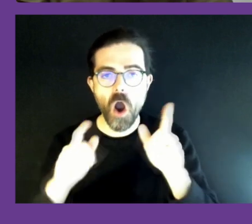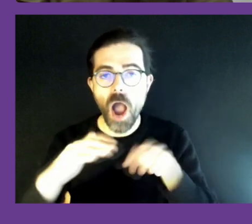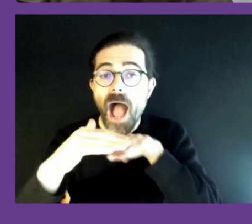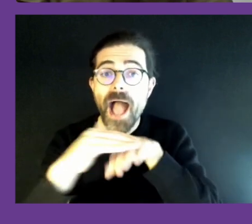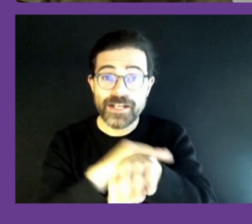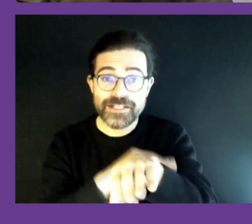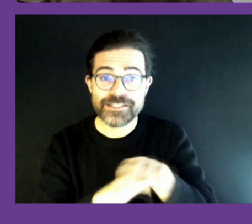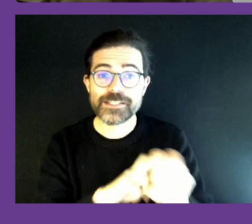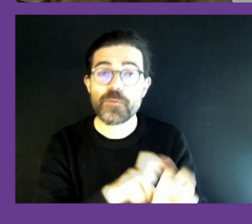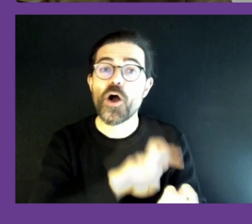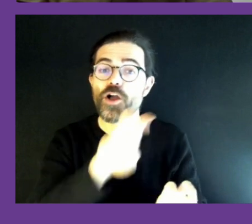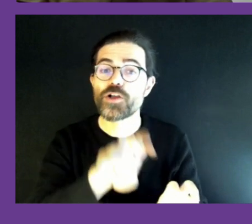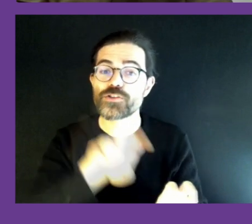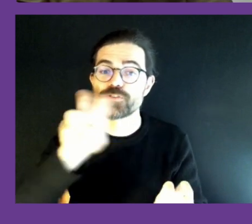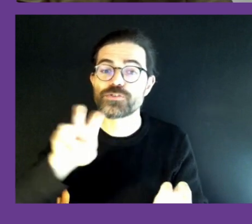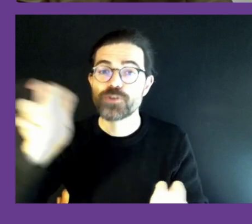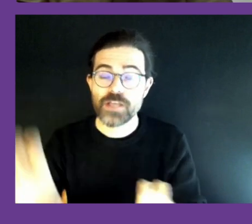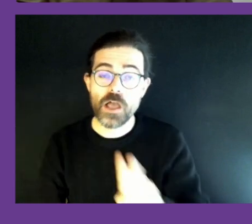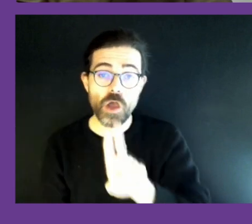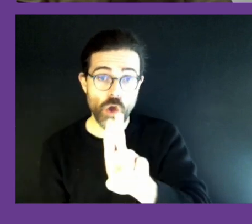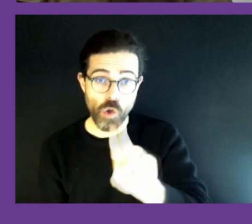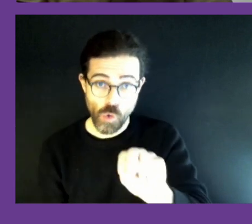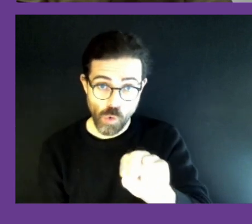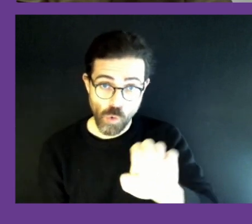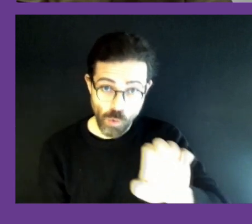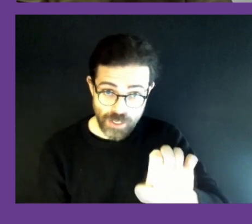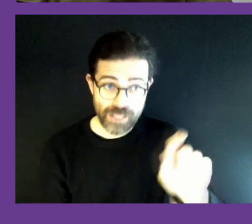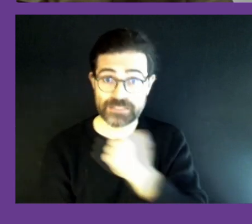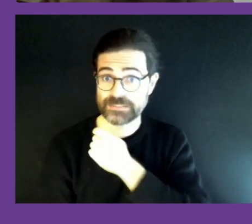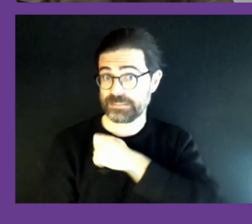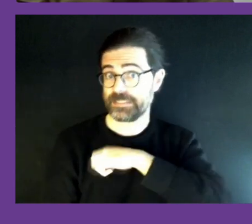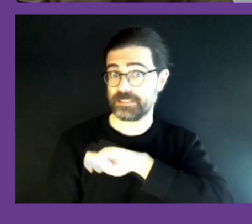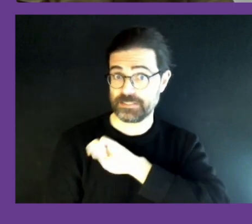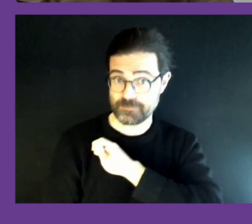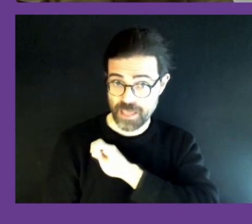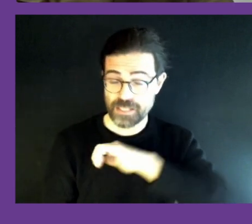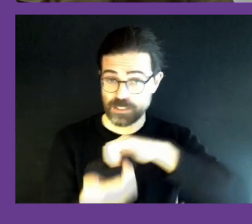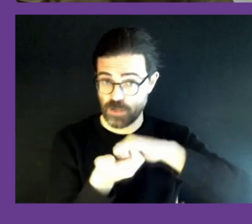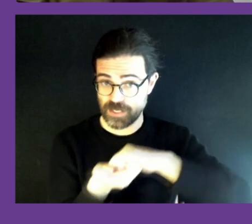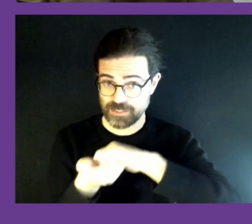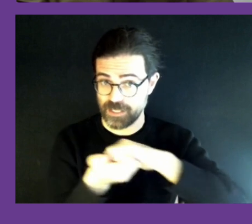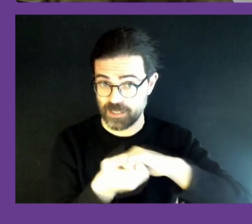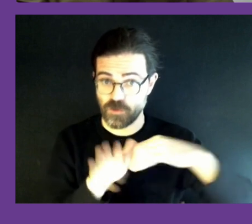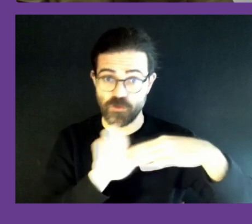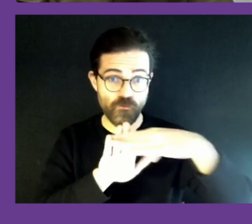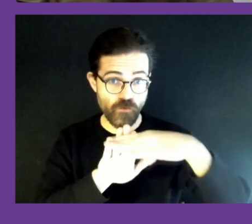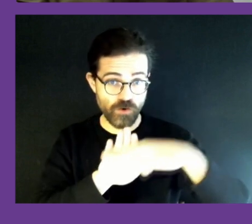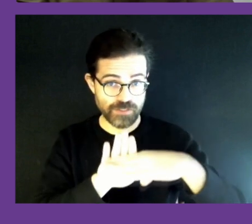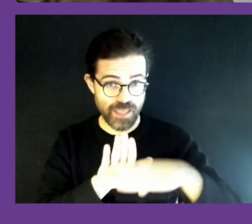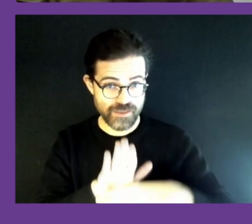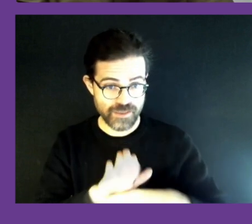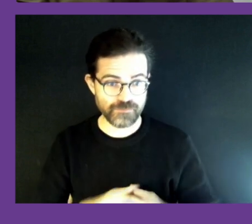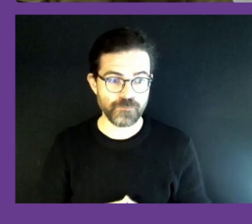and UNE, the Spanish Association for Standardization, as Fernando mentioned. We also work closely with the European